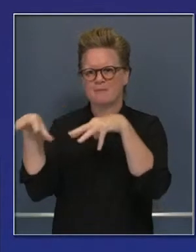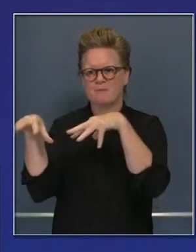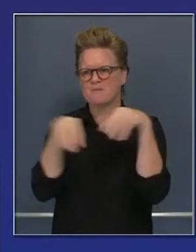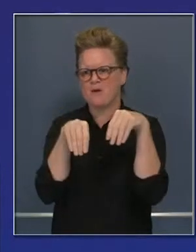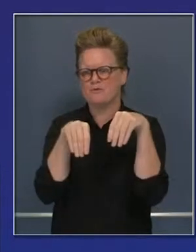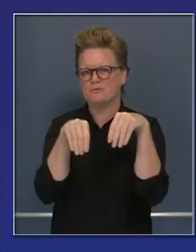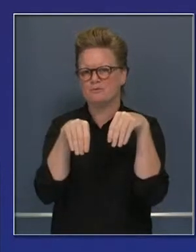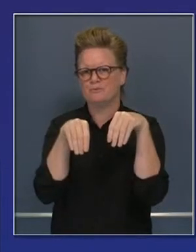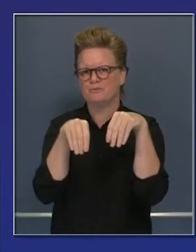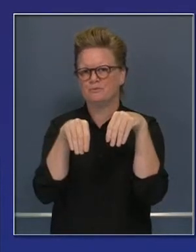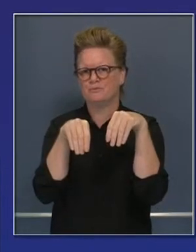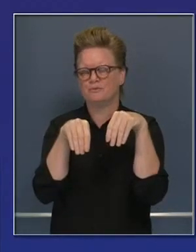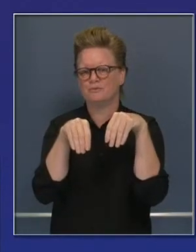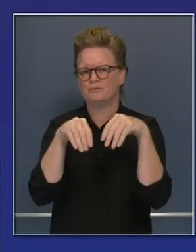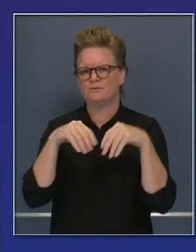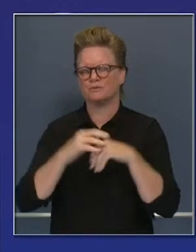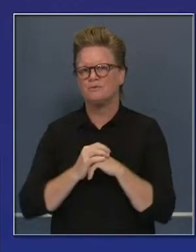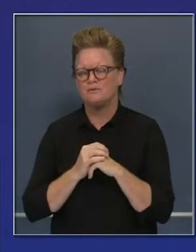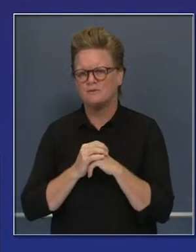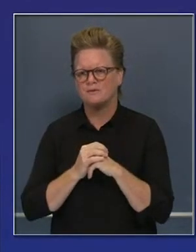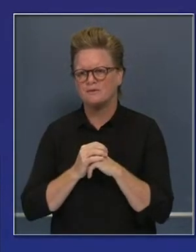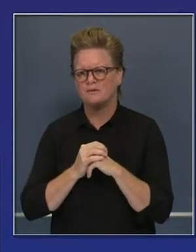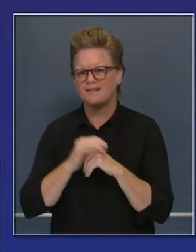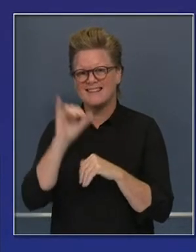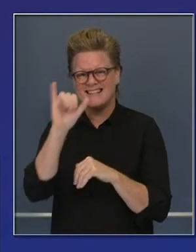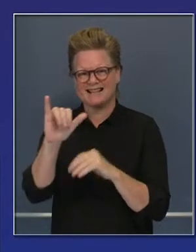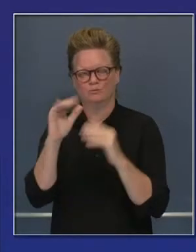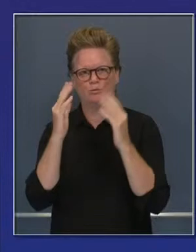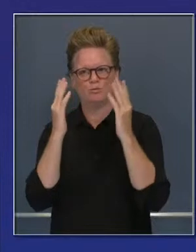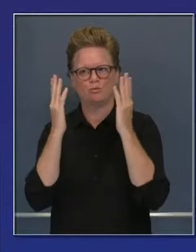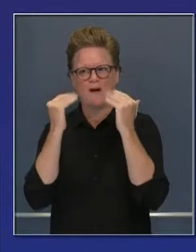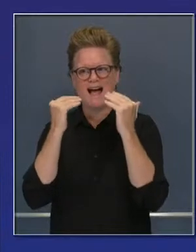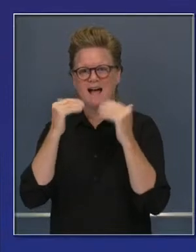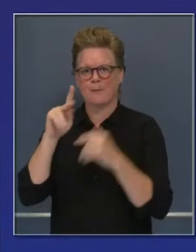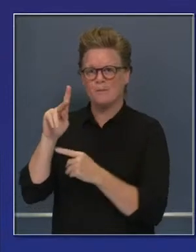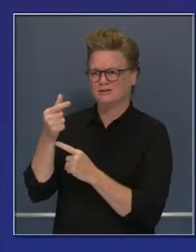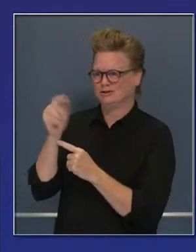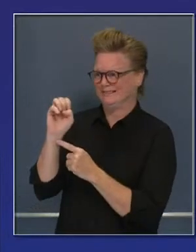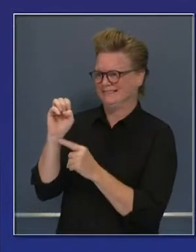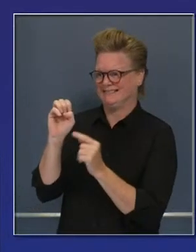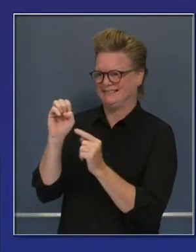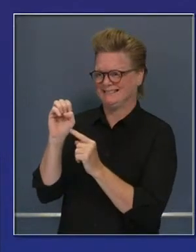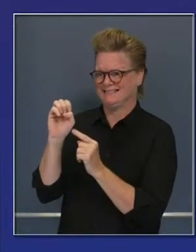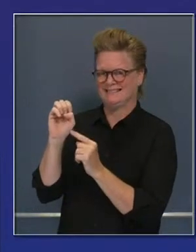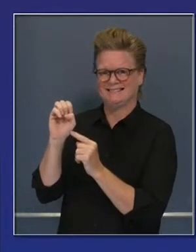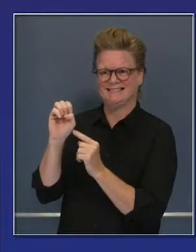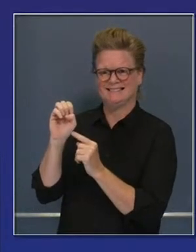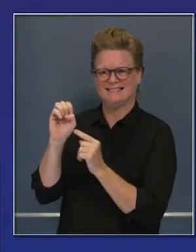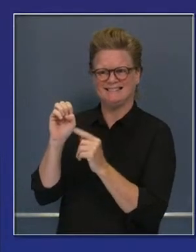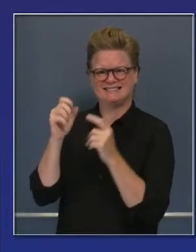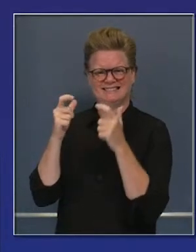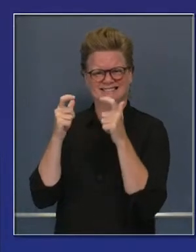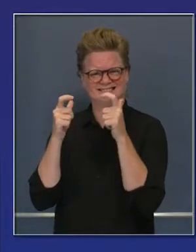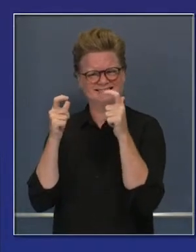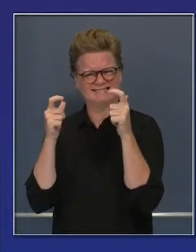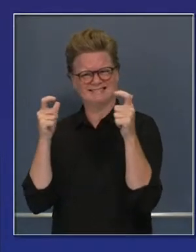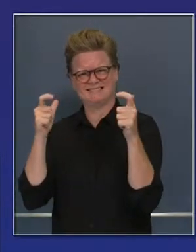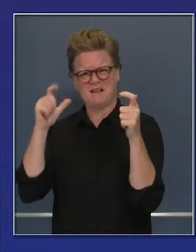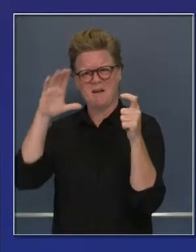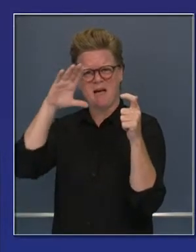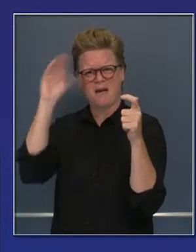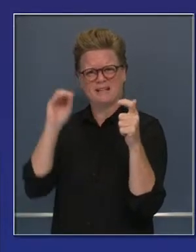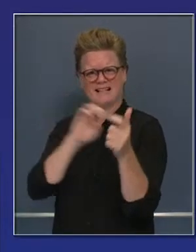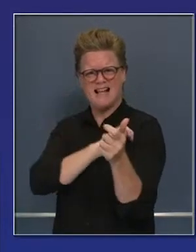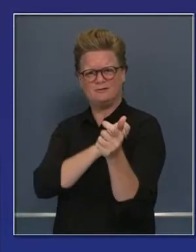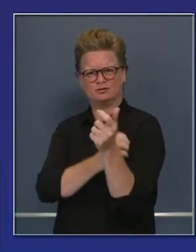preventative mindset. And that's why PG&E, some of the largest independent system operators, or rather